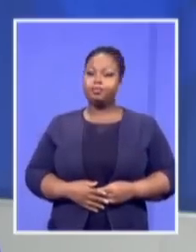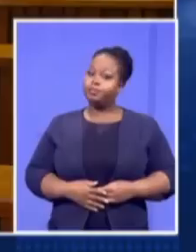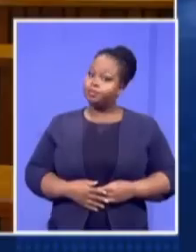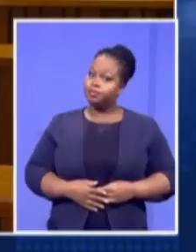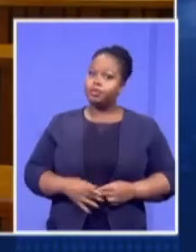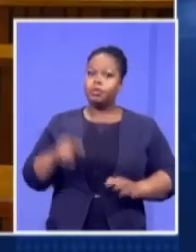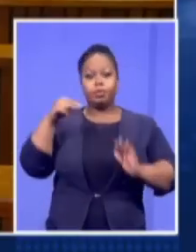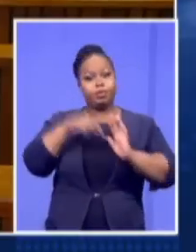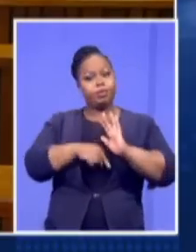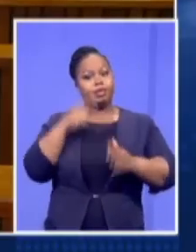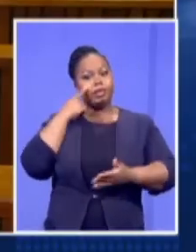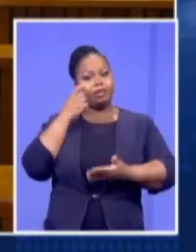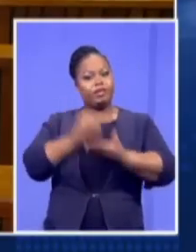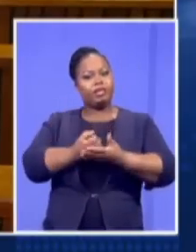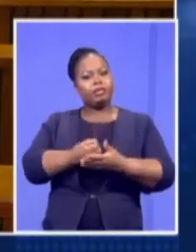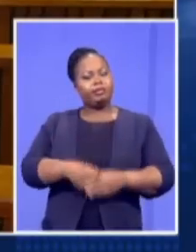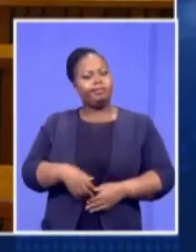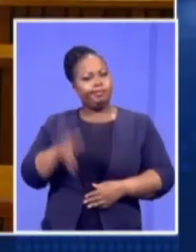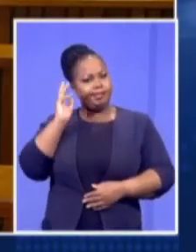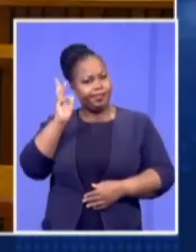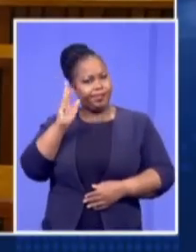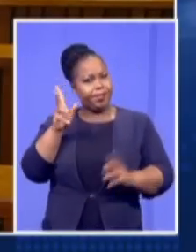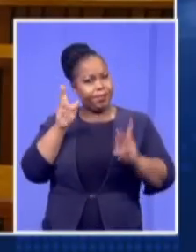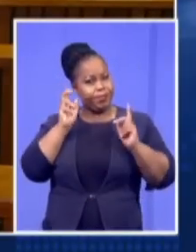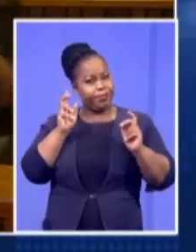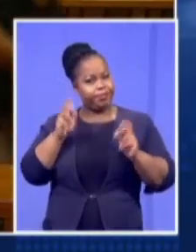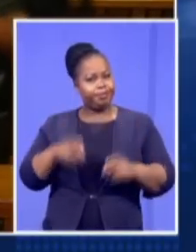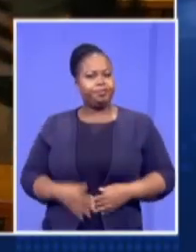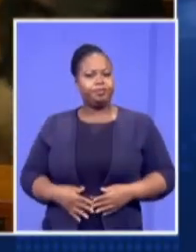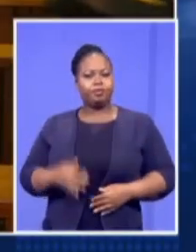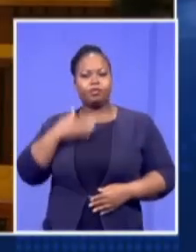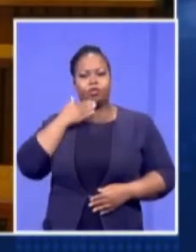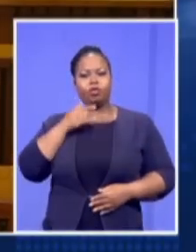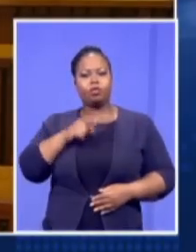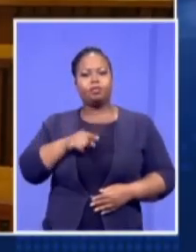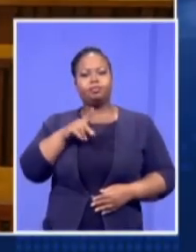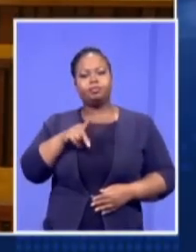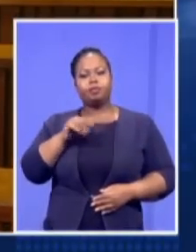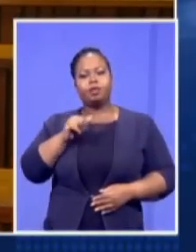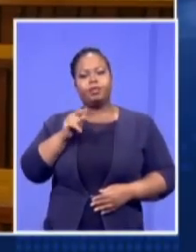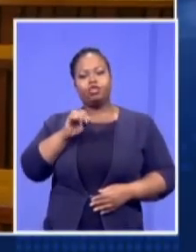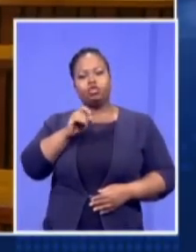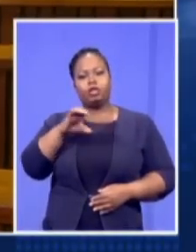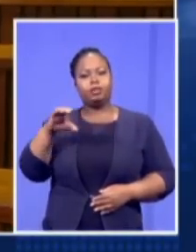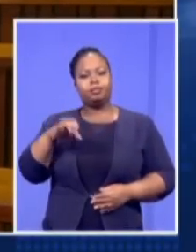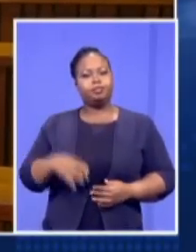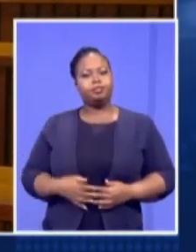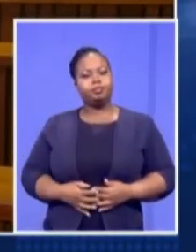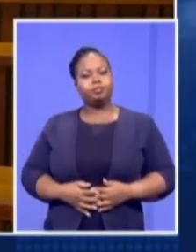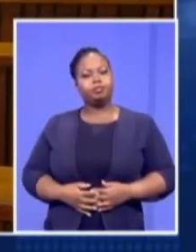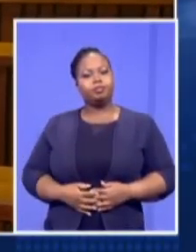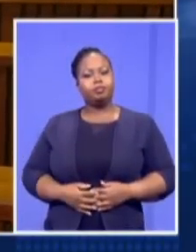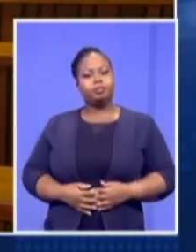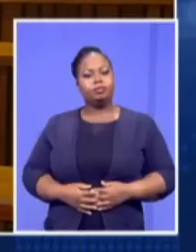detailed testimony kicking off there by Sergeant Patrick Mthethwa.